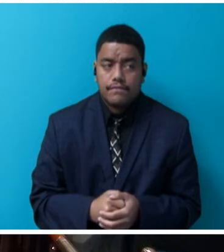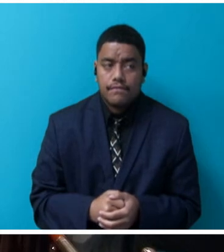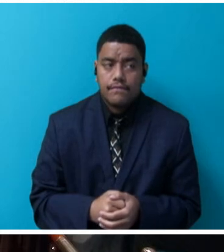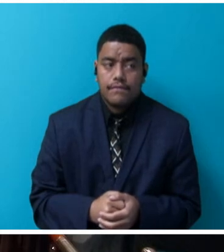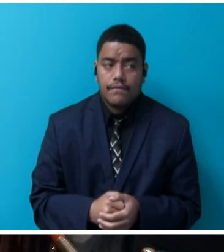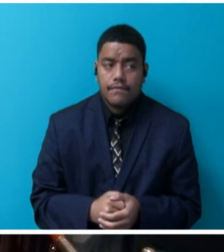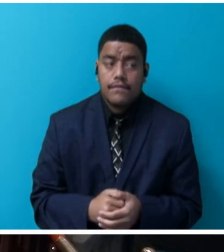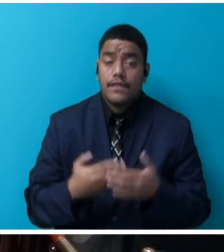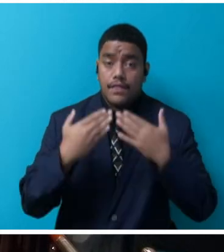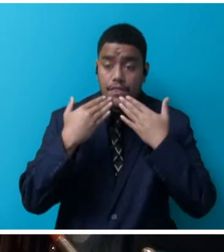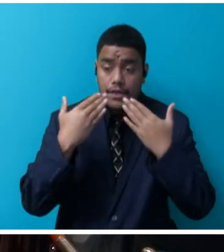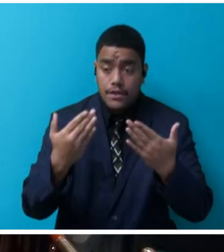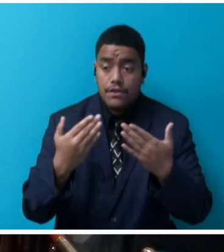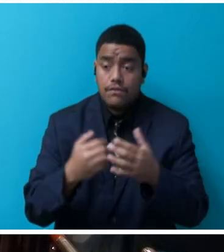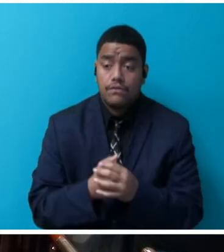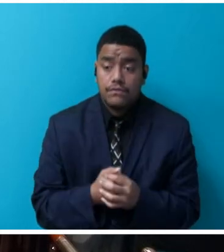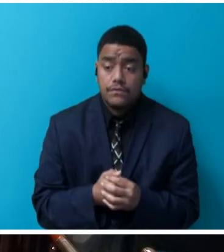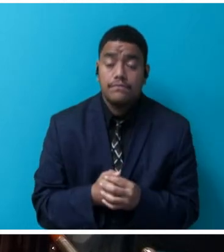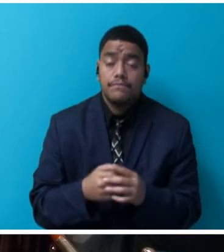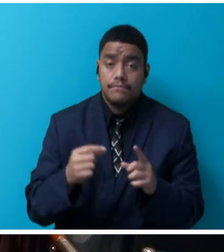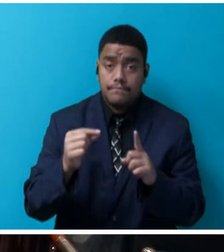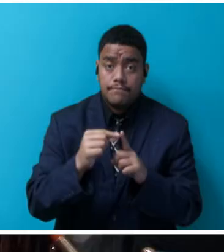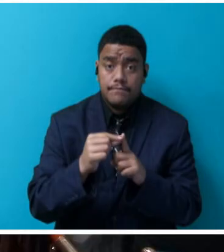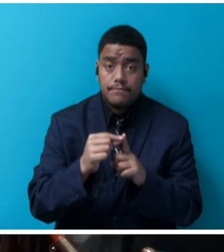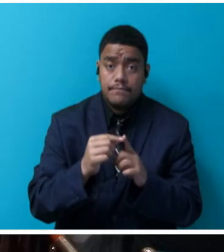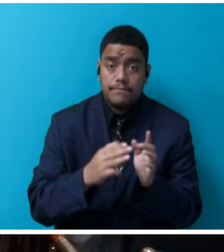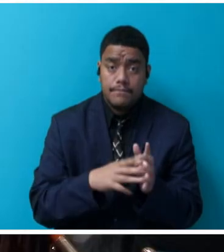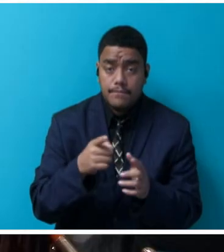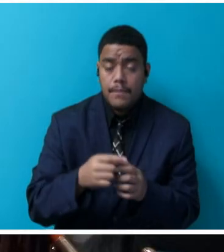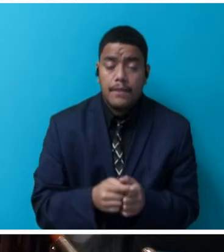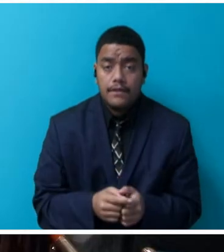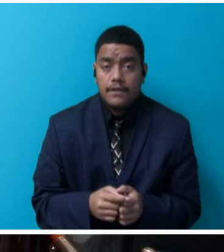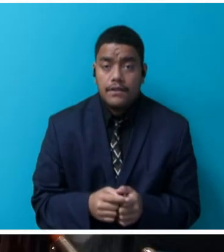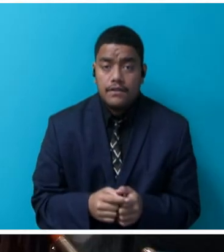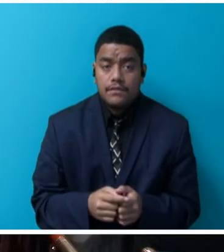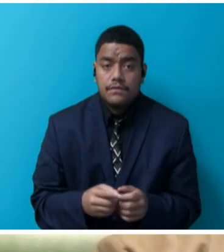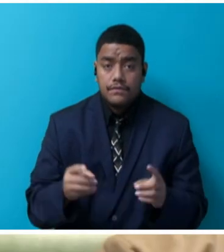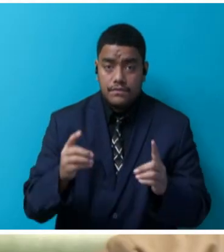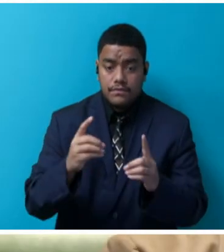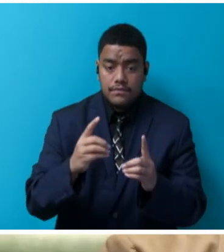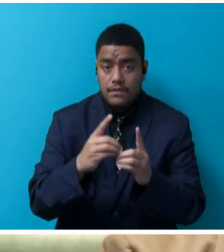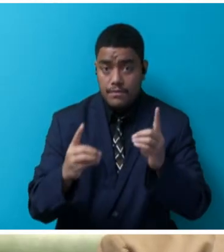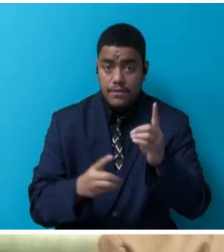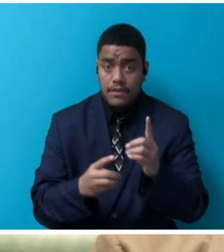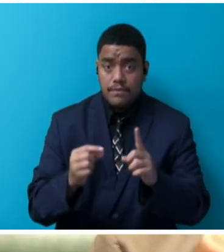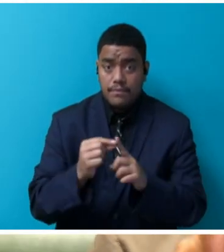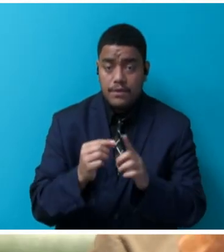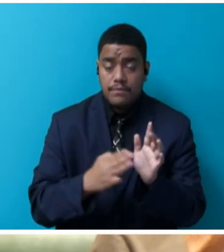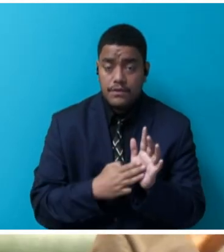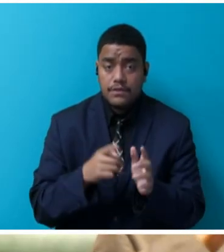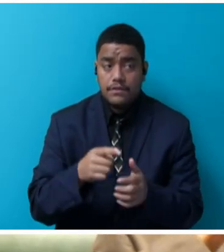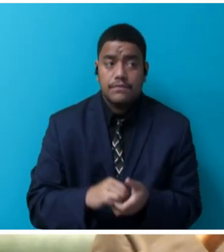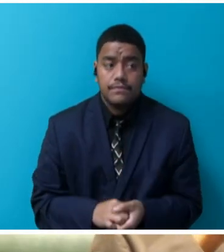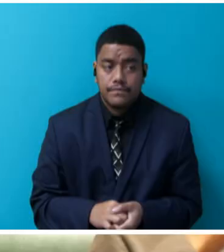Thank you, Honorable Speaker, the Honorable Prime Minister, Deputy Prime Ministers, the Honorable Leader of Opposition, Honorable